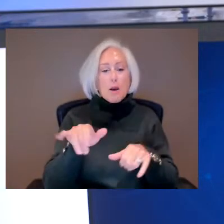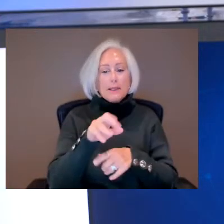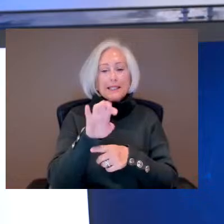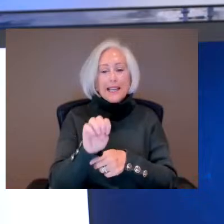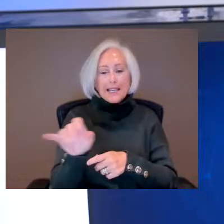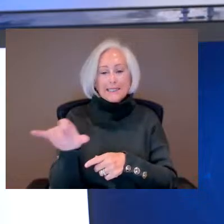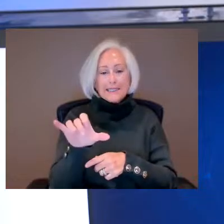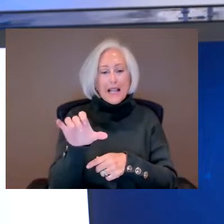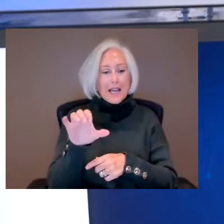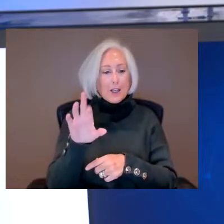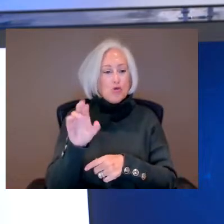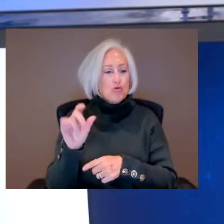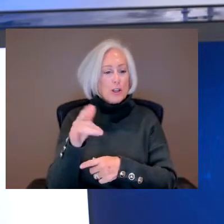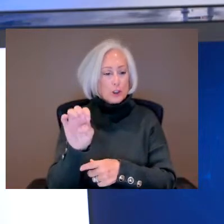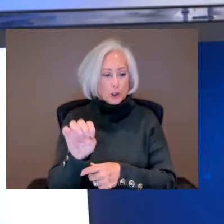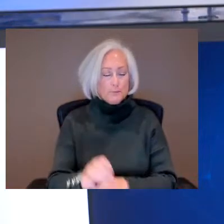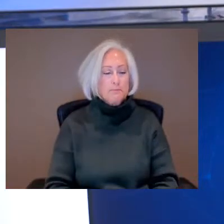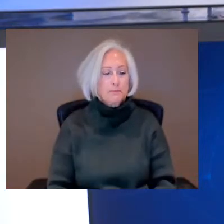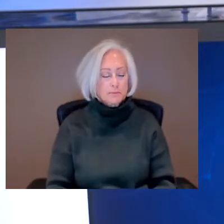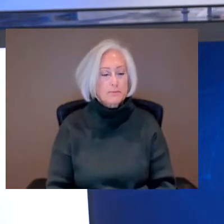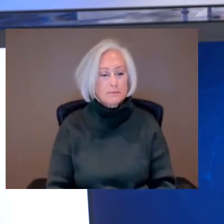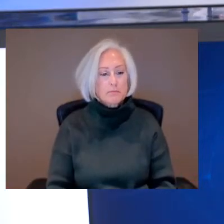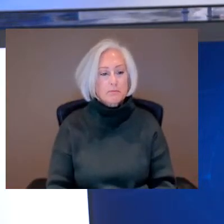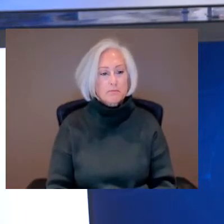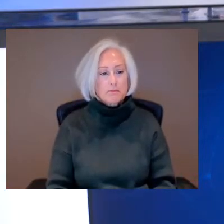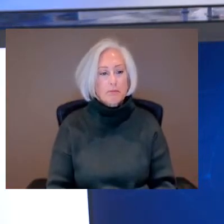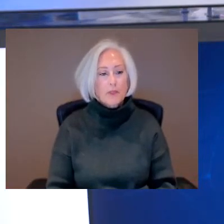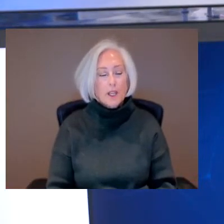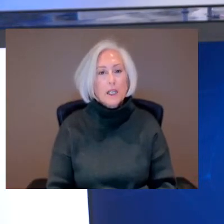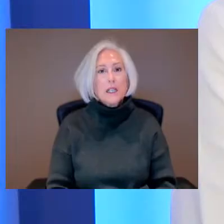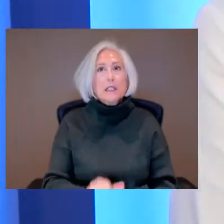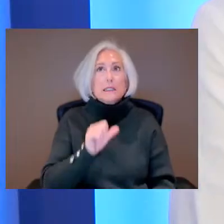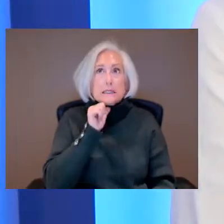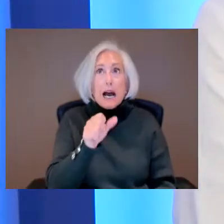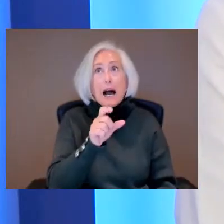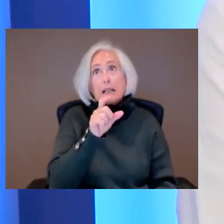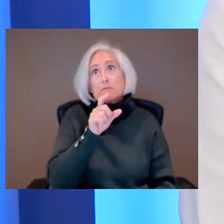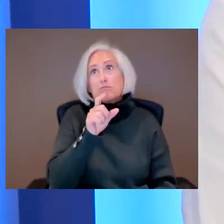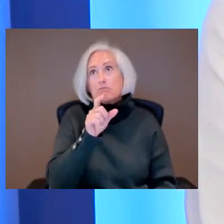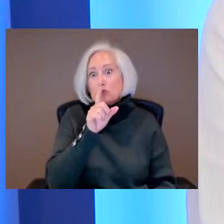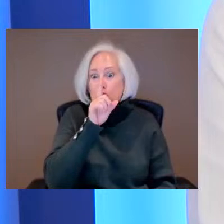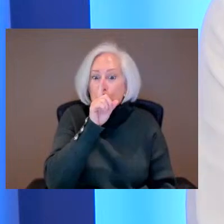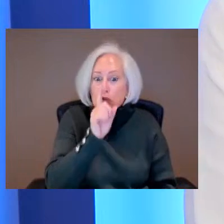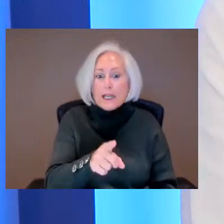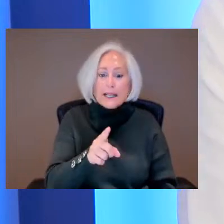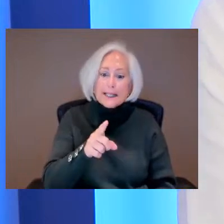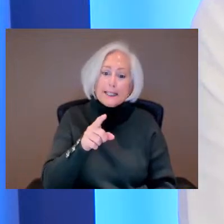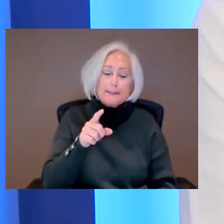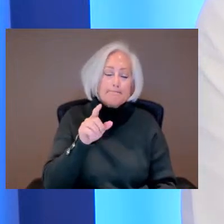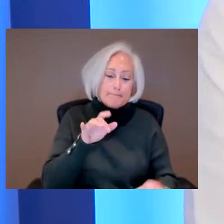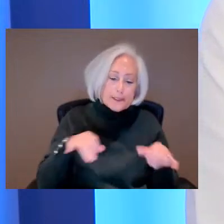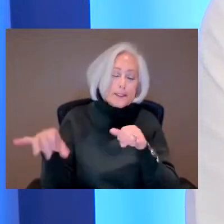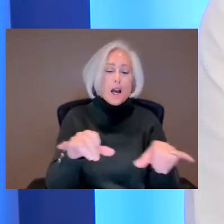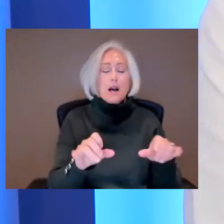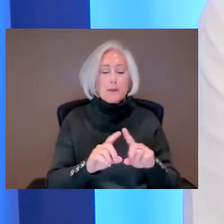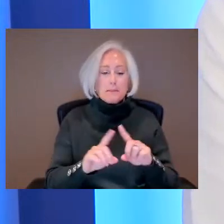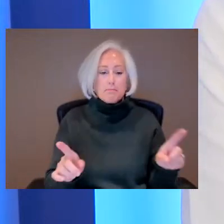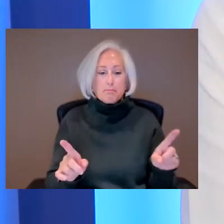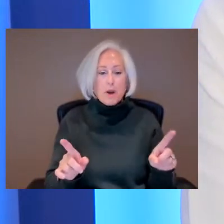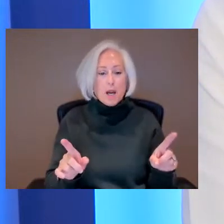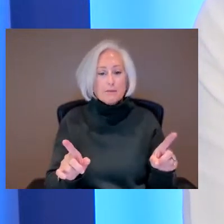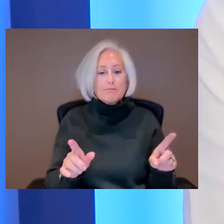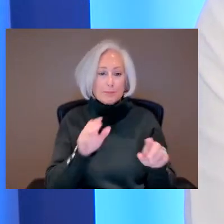family face. Yeah, they're not super common, but we are blessed with a great population here